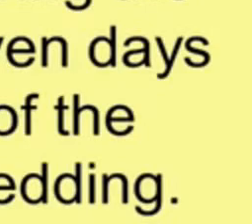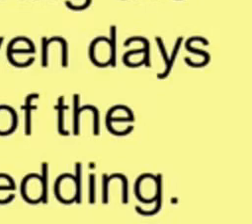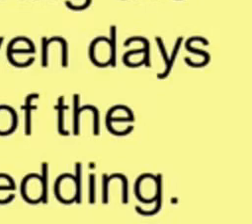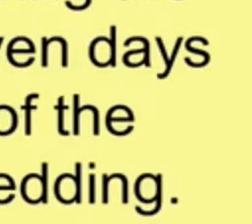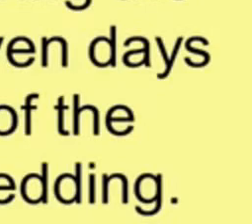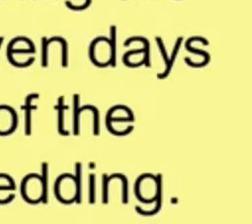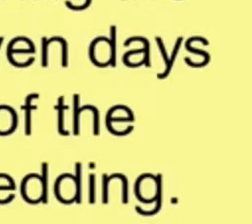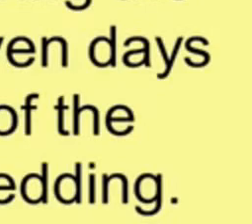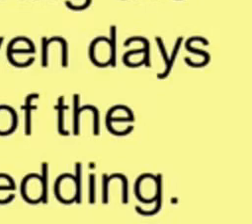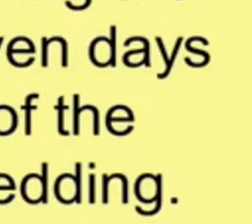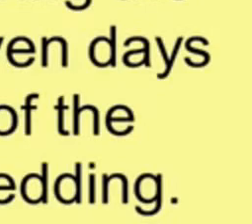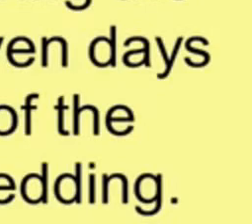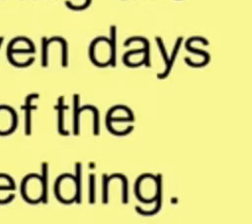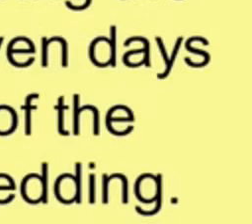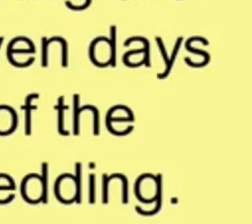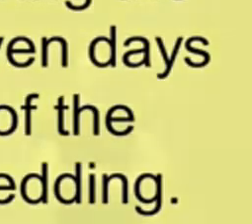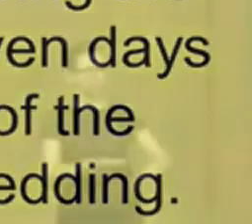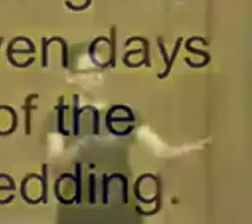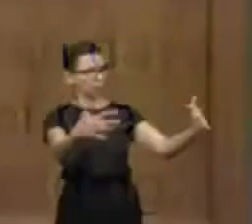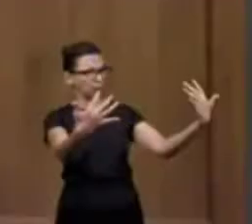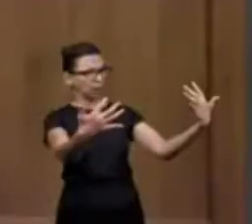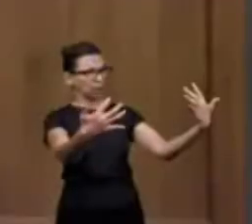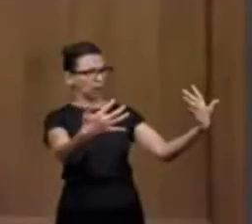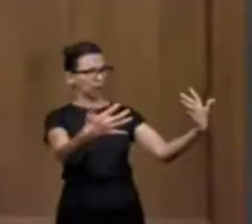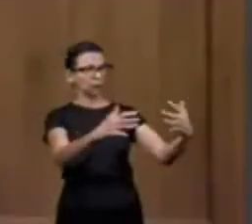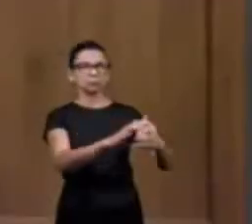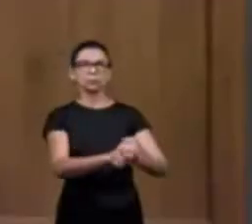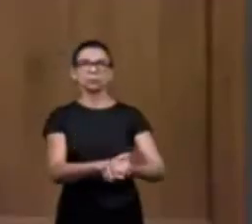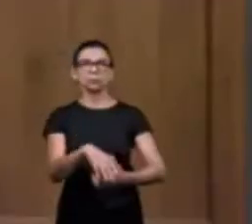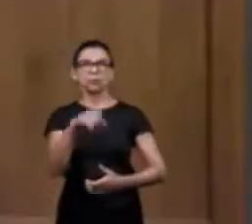but nobody knew what that secret meant